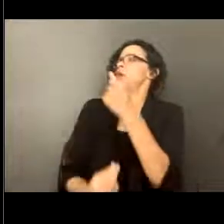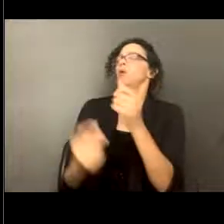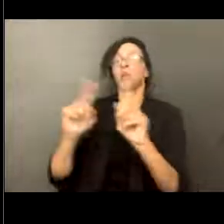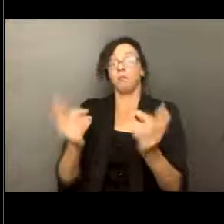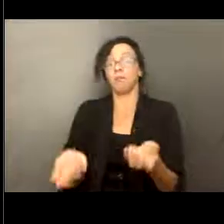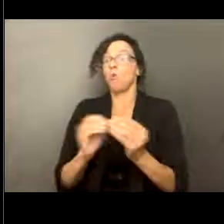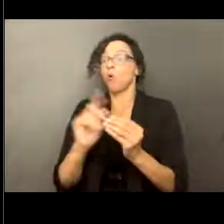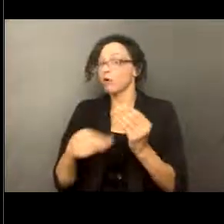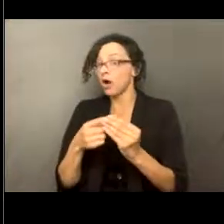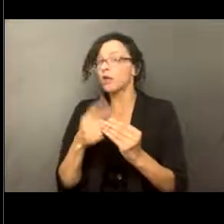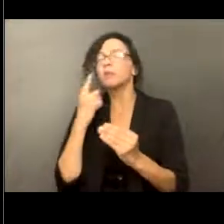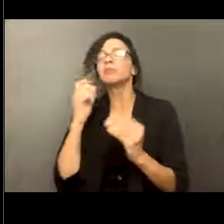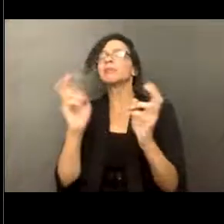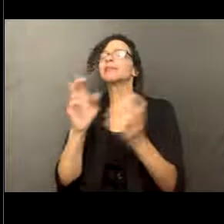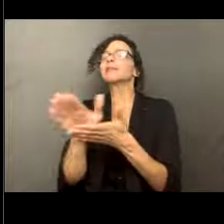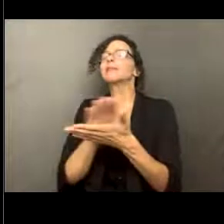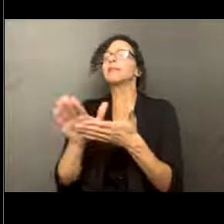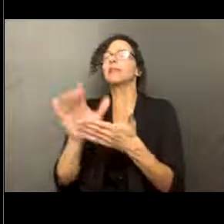efforts that Caltrans has done. And so